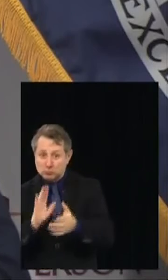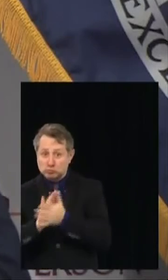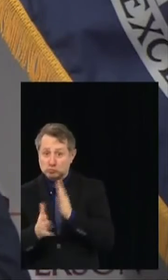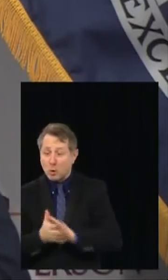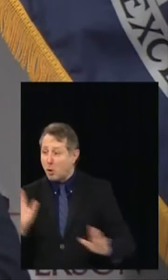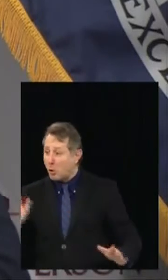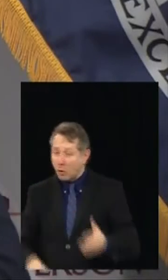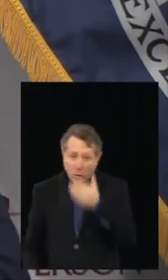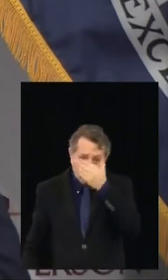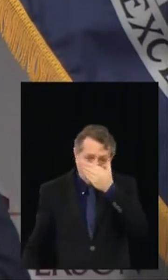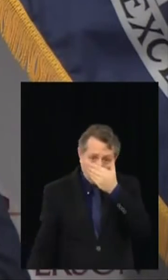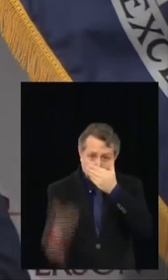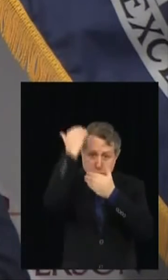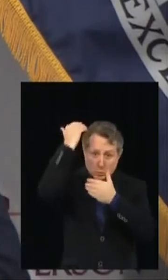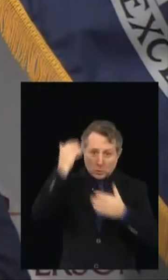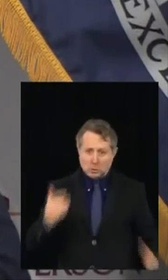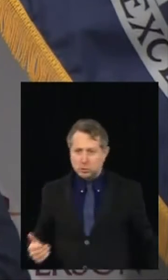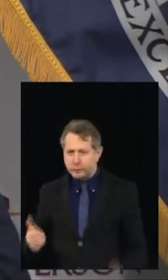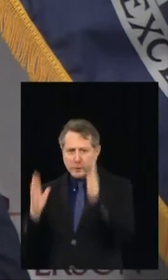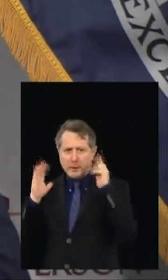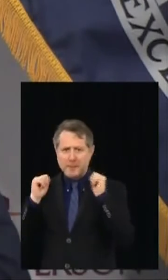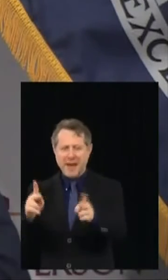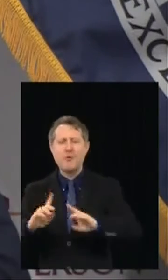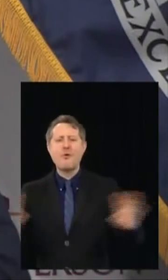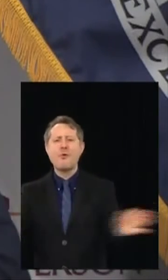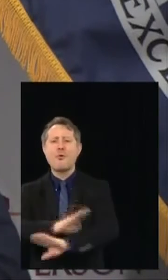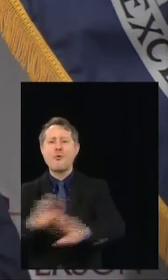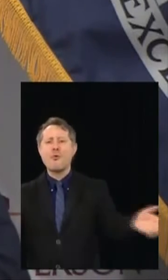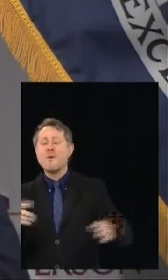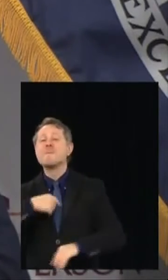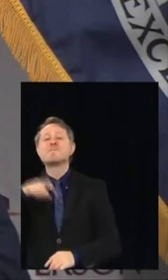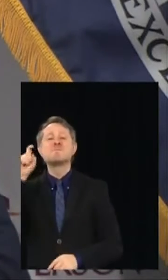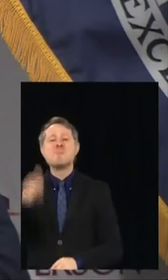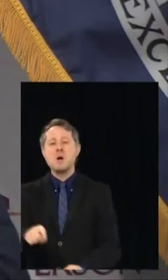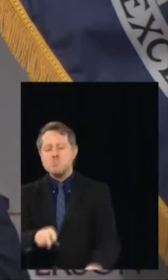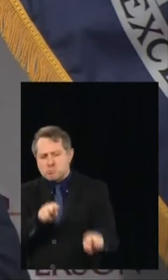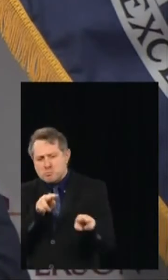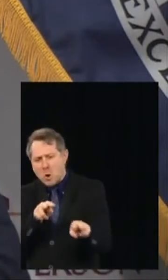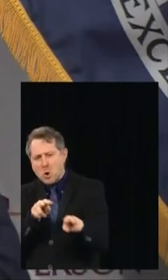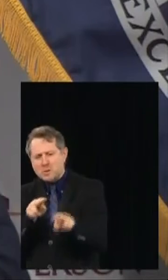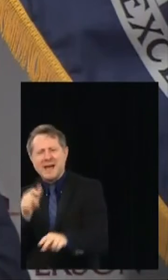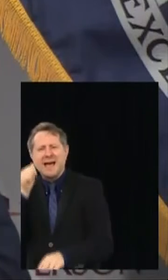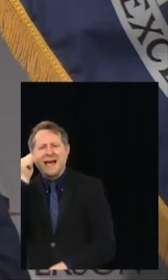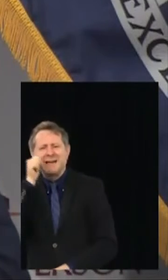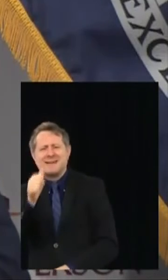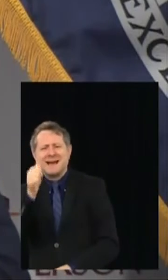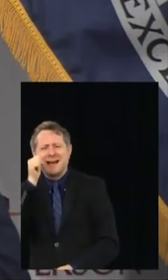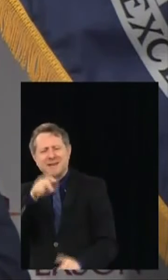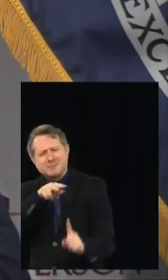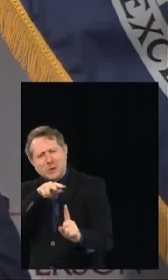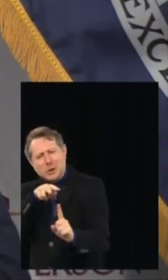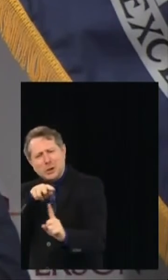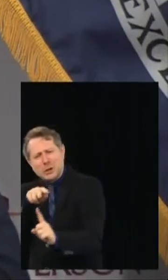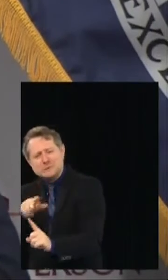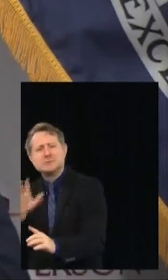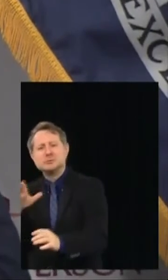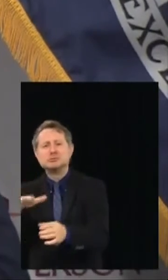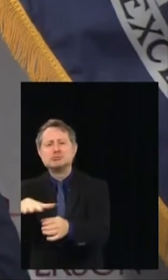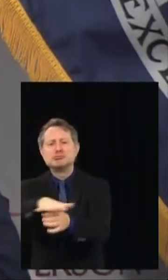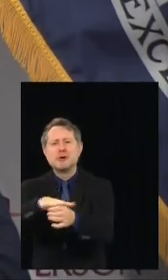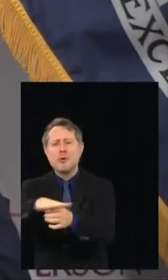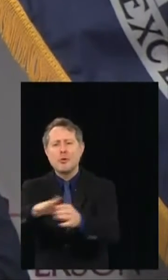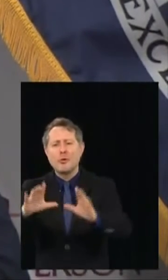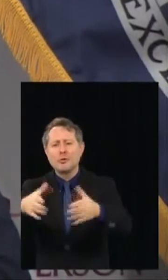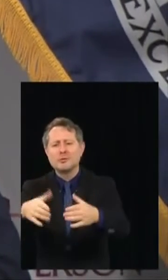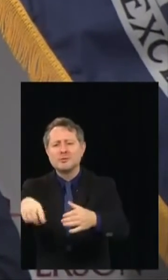reopening. Monitor every day, and that's what that's the regional responsibility. Look